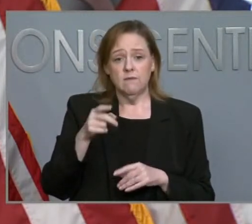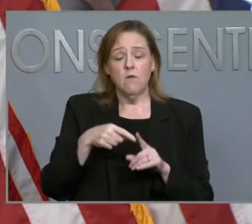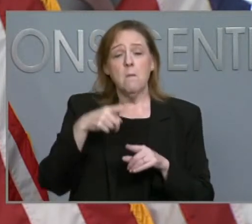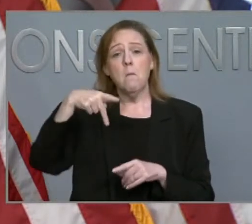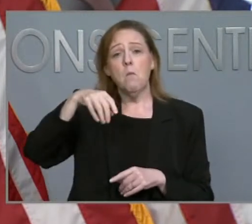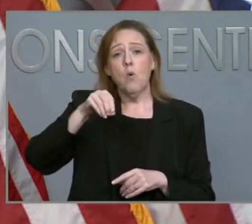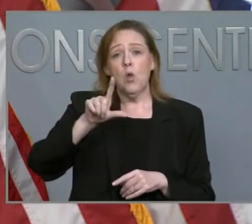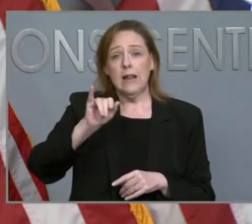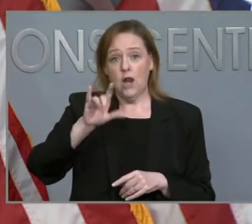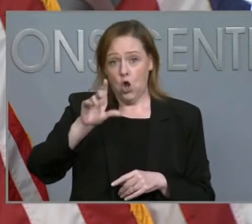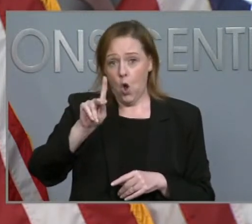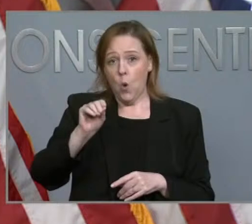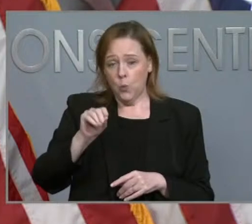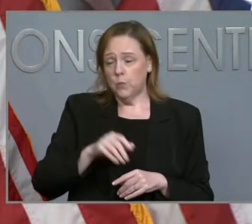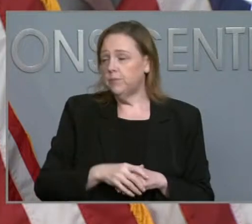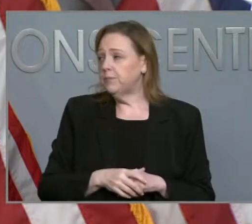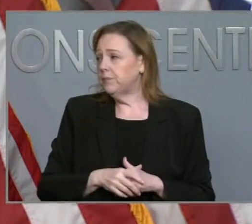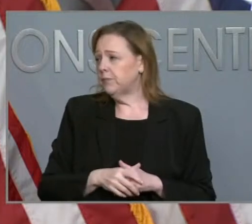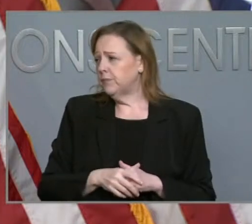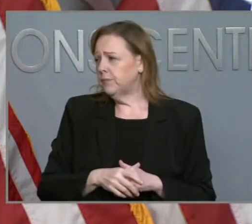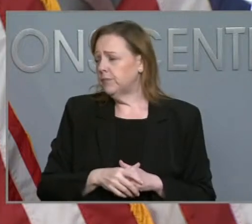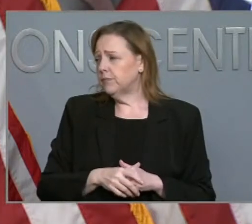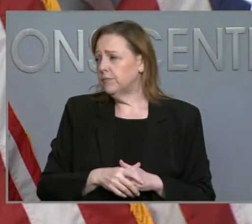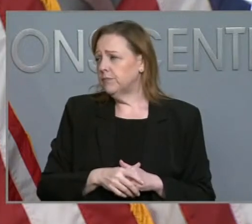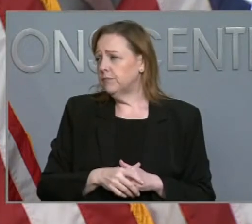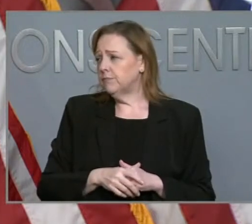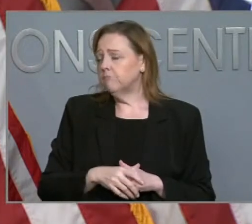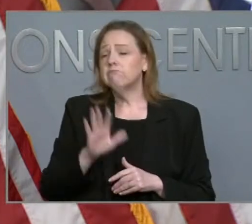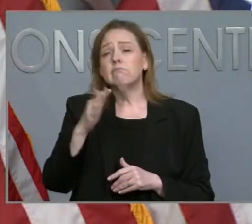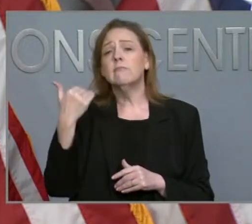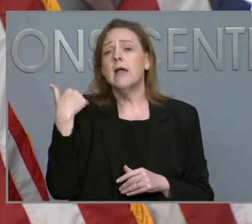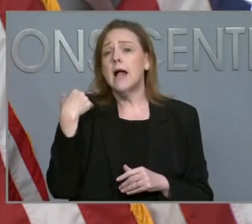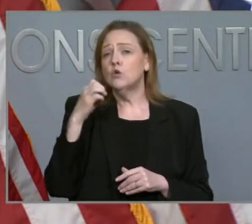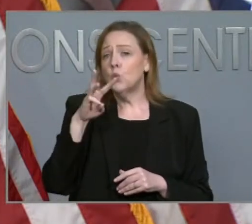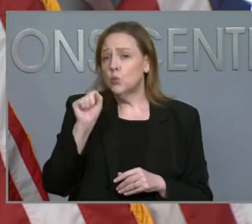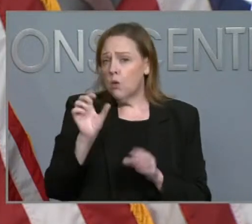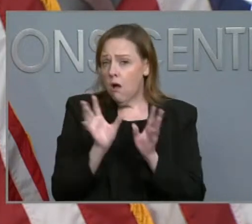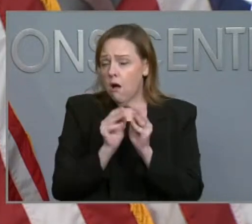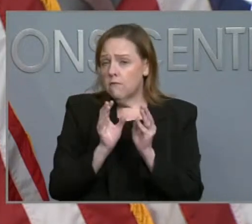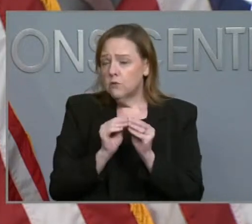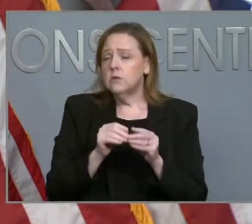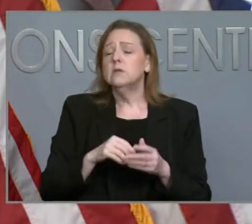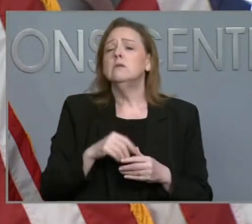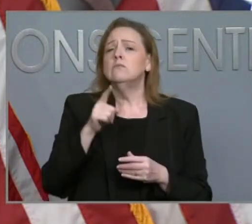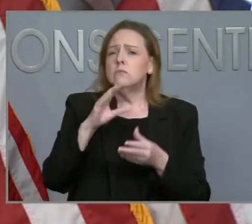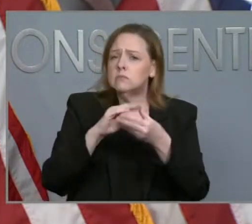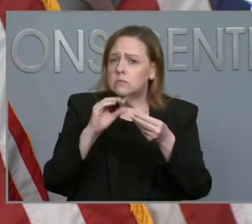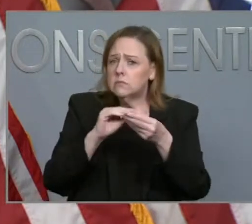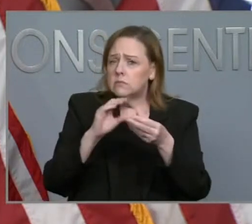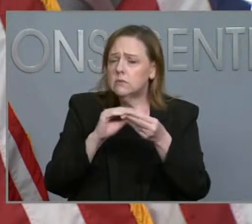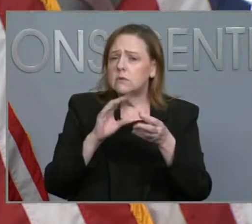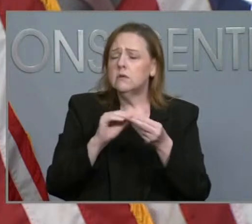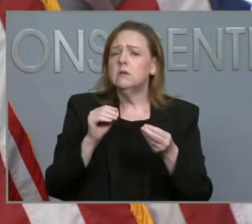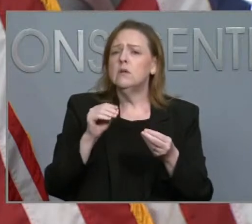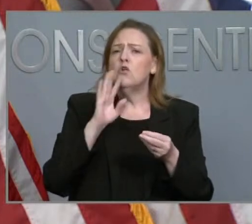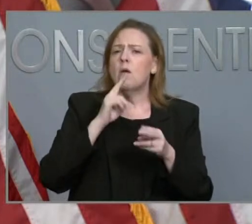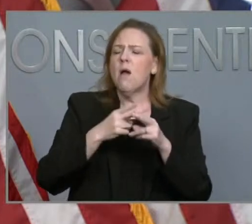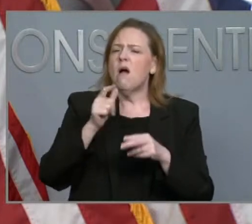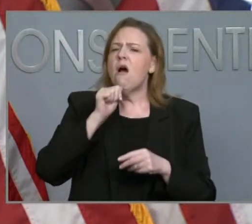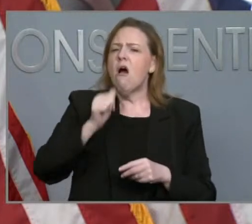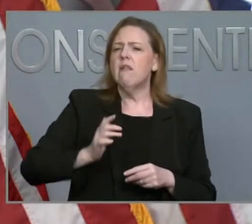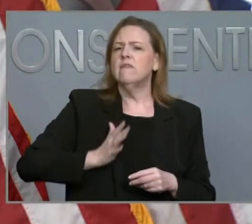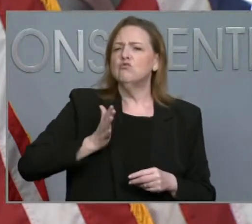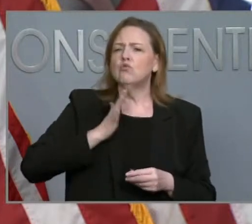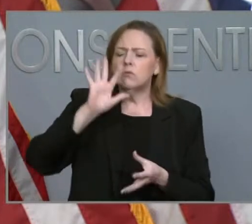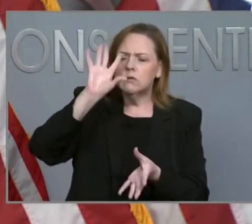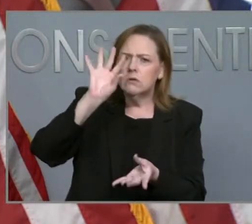mentioned at last week's press conference about when you expect to have your unofficial tabulations tonight. You mentioned, I